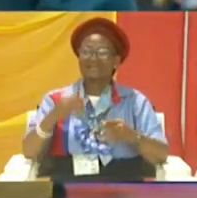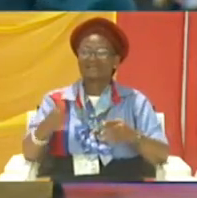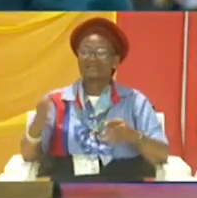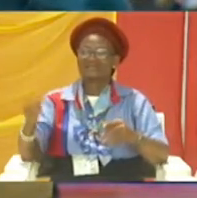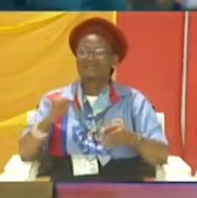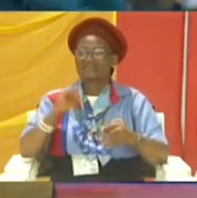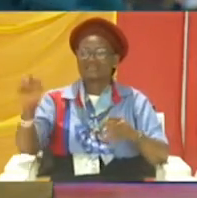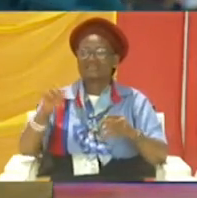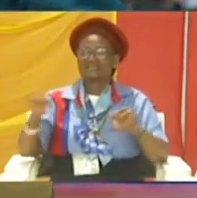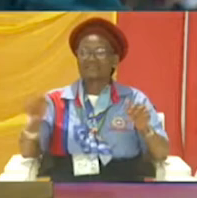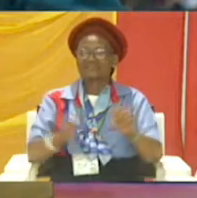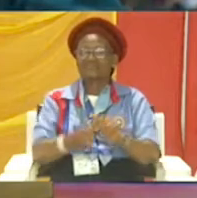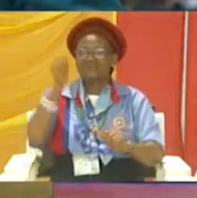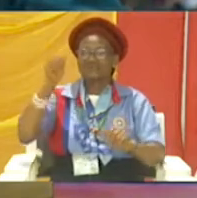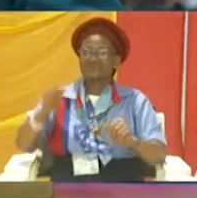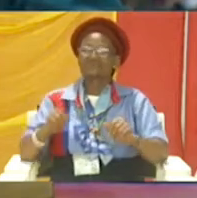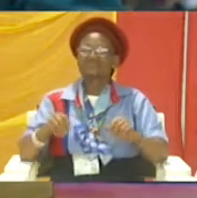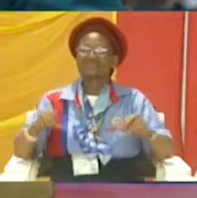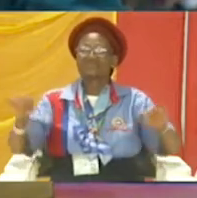crucial.